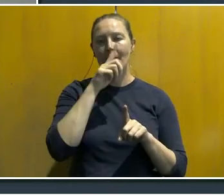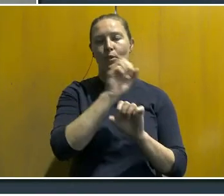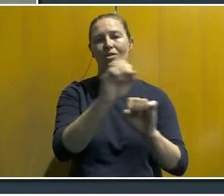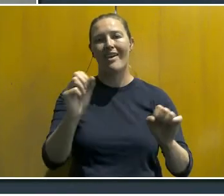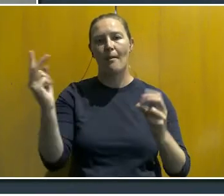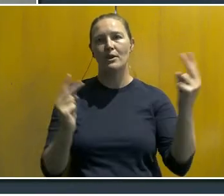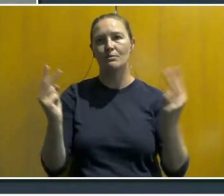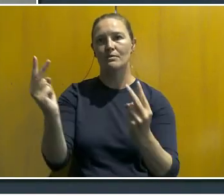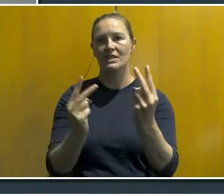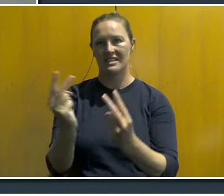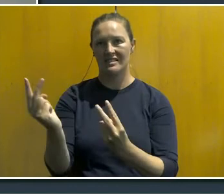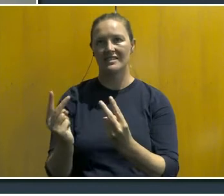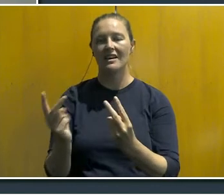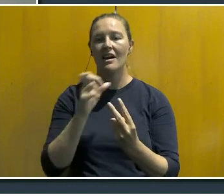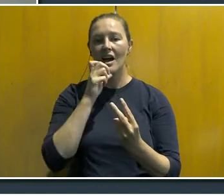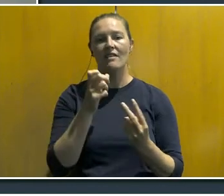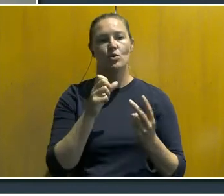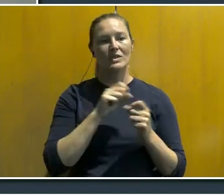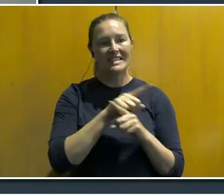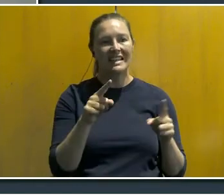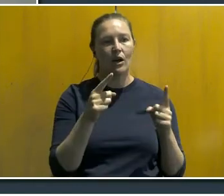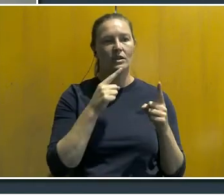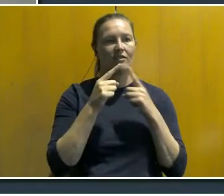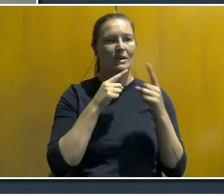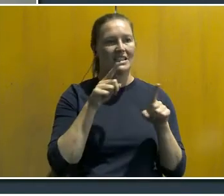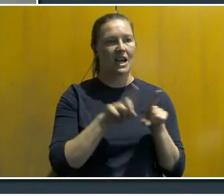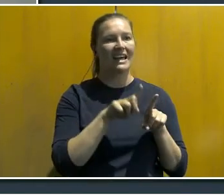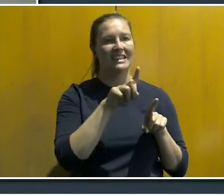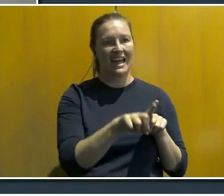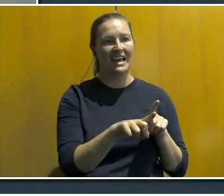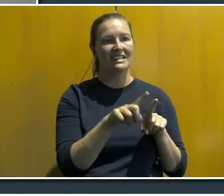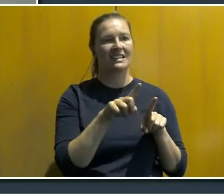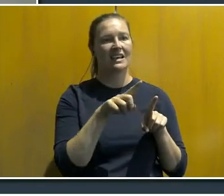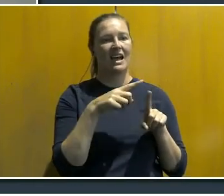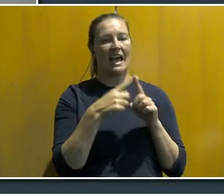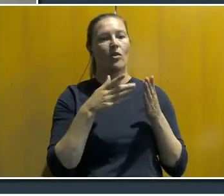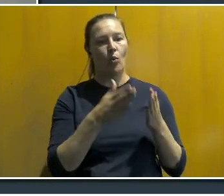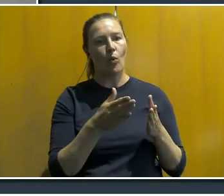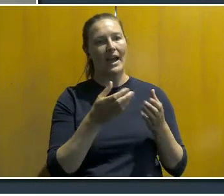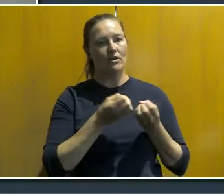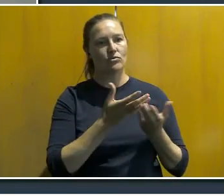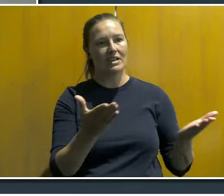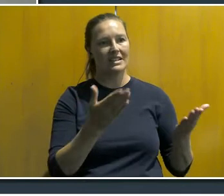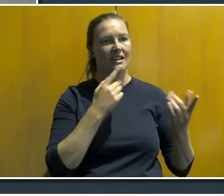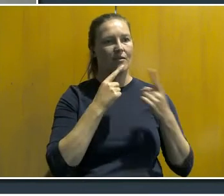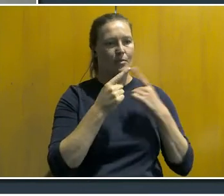when you go out for the timing around it and how the material that is released is